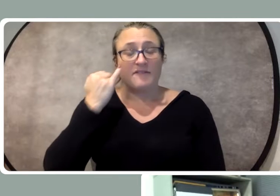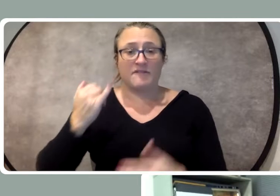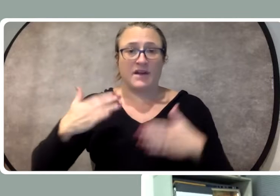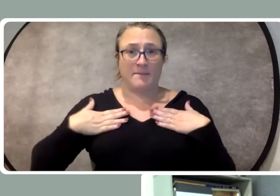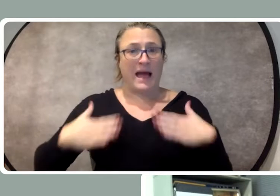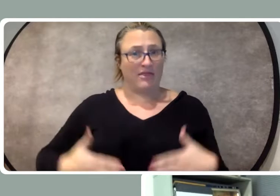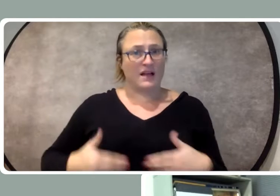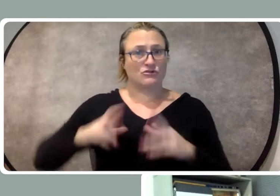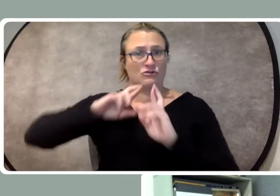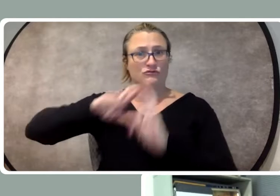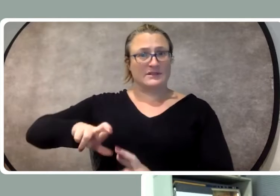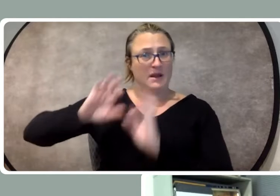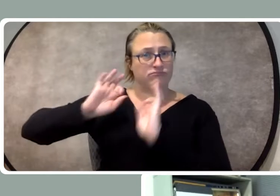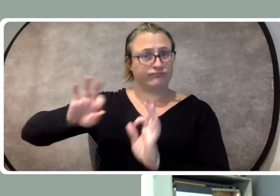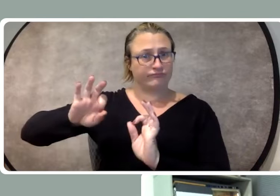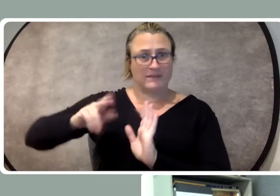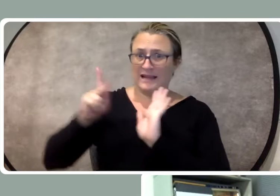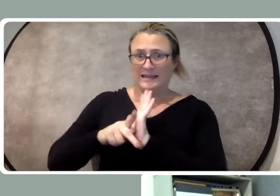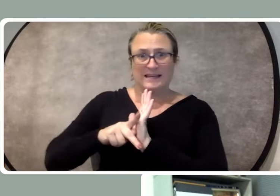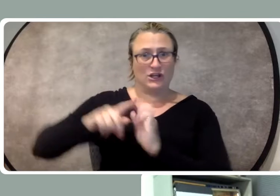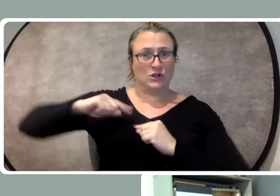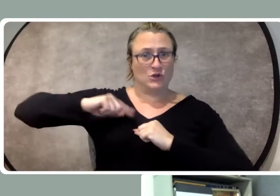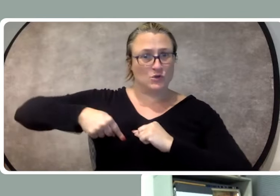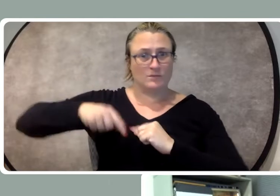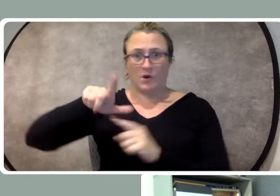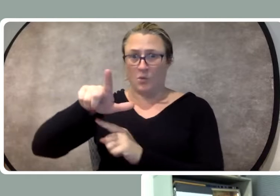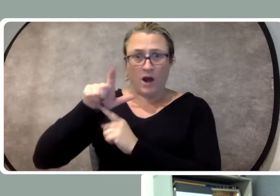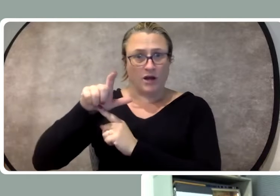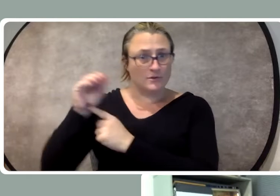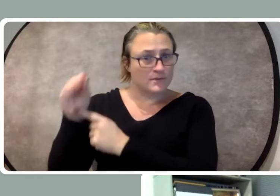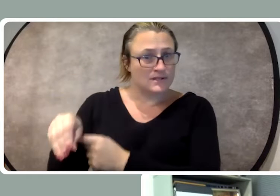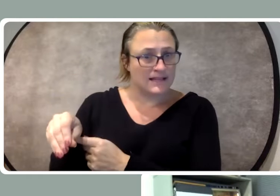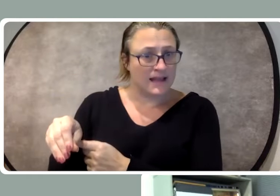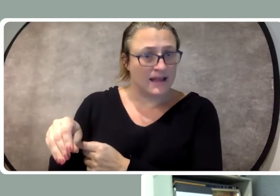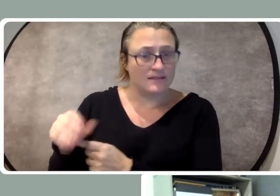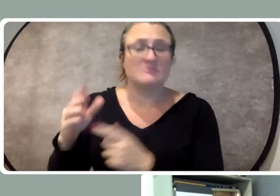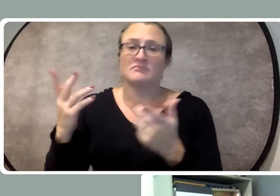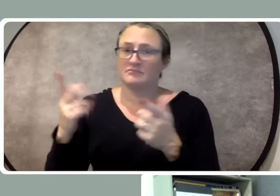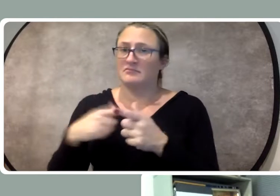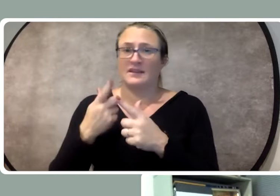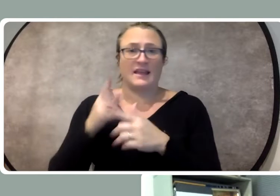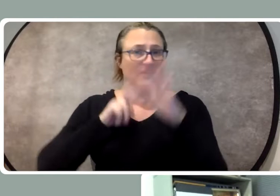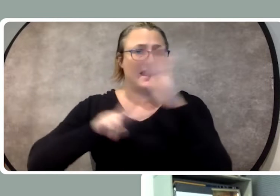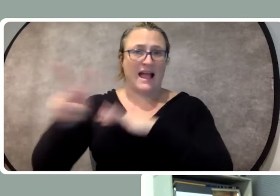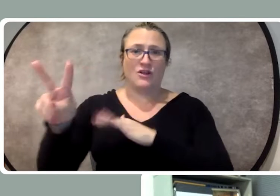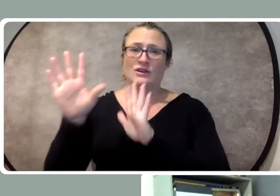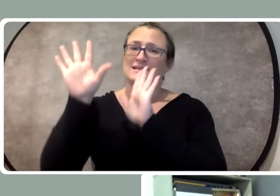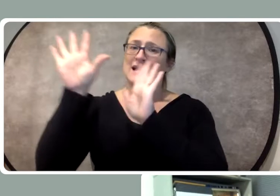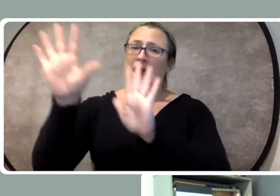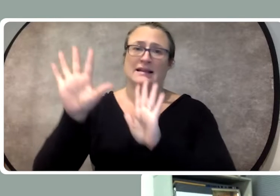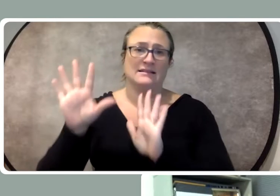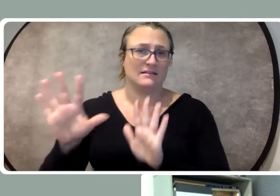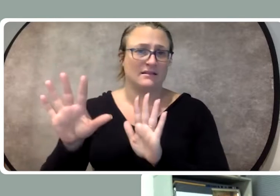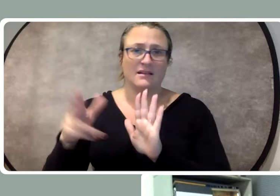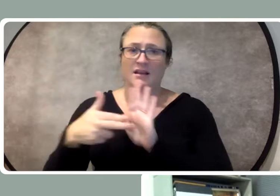the chemotherapy killed the tumor 100%, the outlook for that patient is excellent. The prognosis is